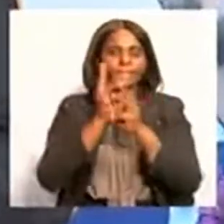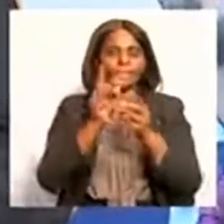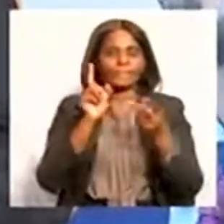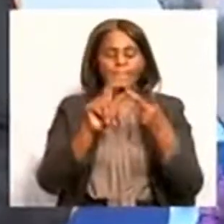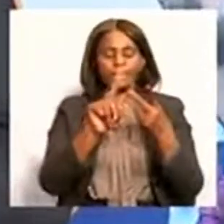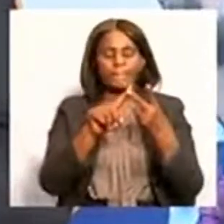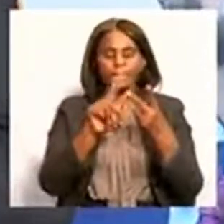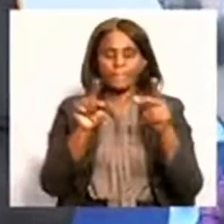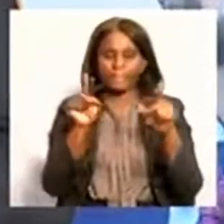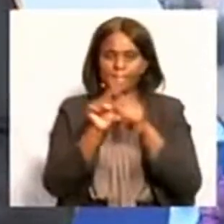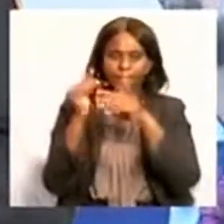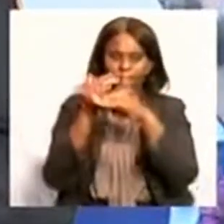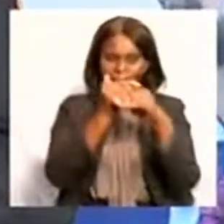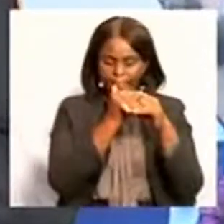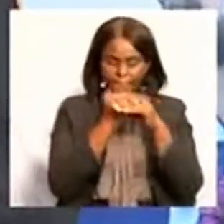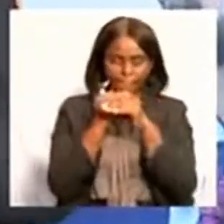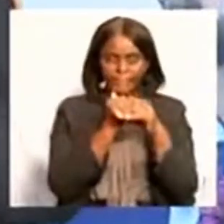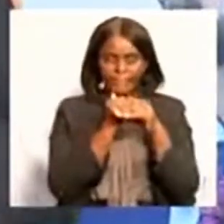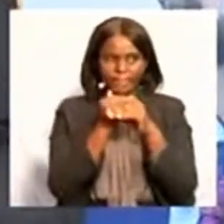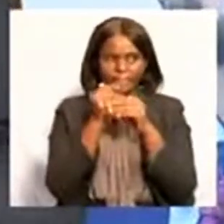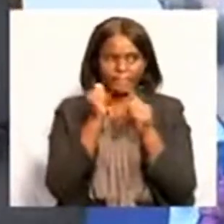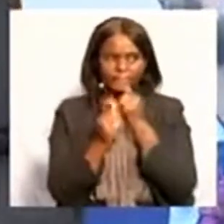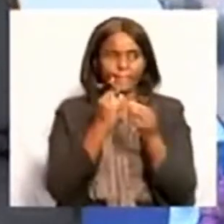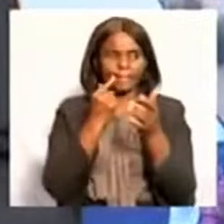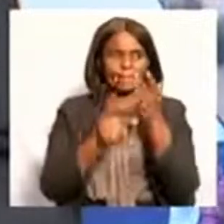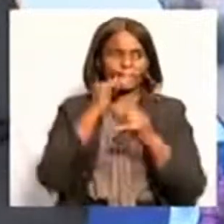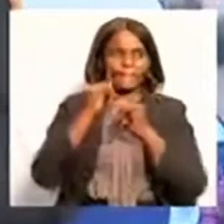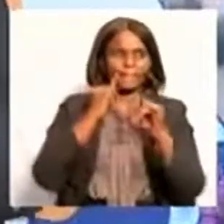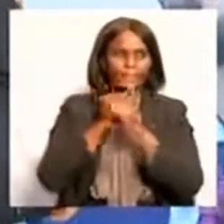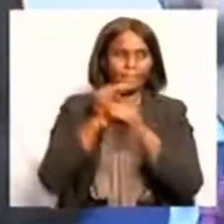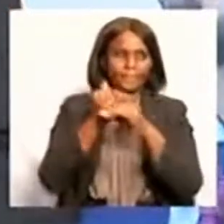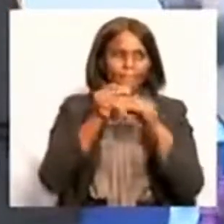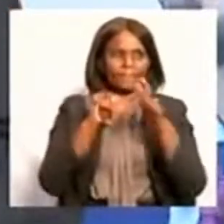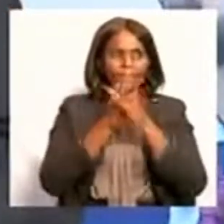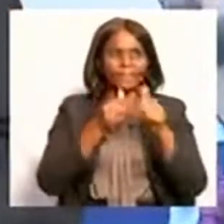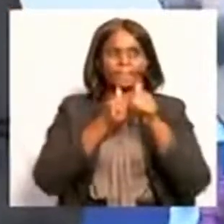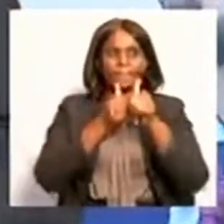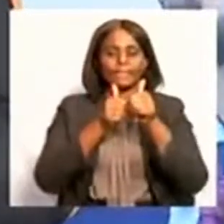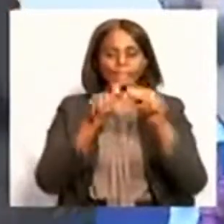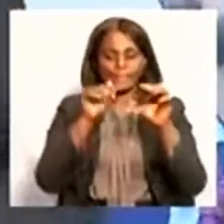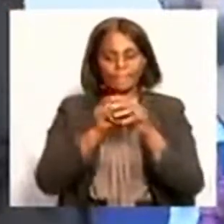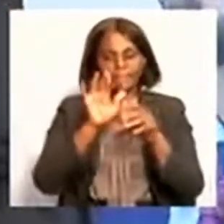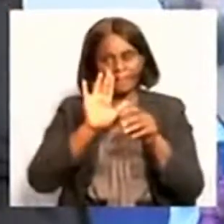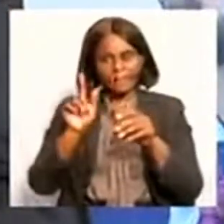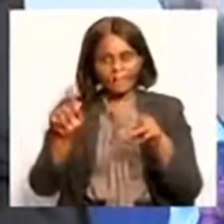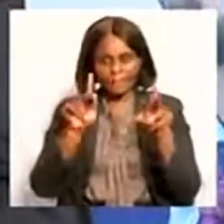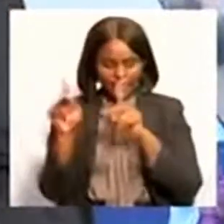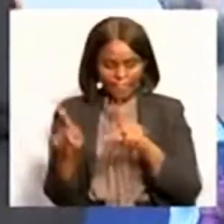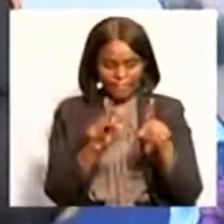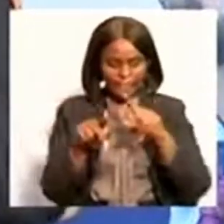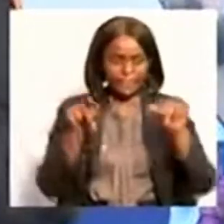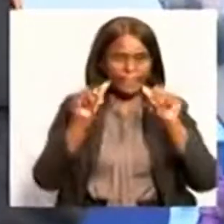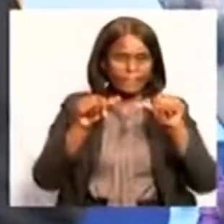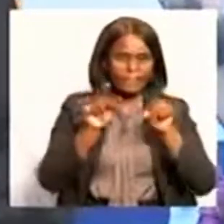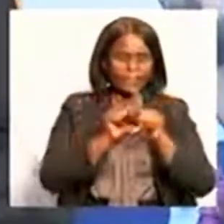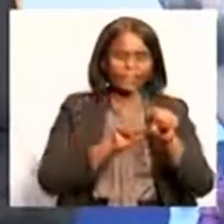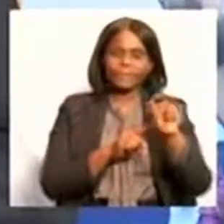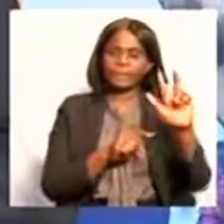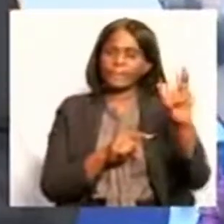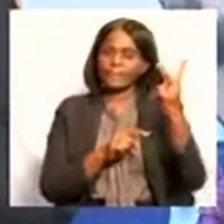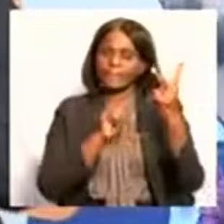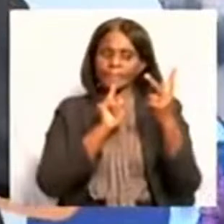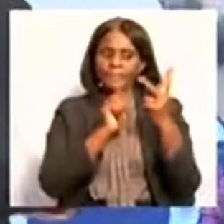talks about the standards, which are international auditing standards that we follow in performing our audits. Then the third